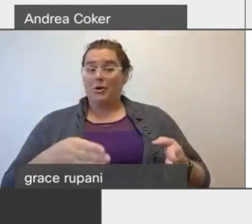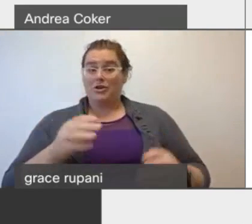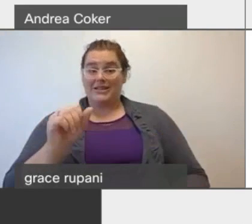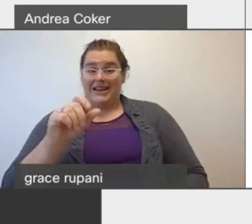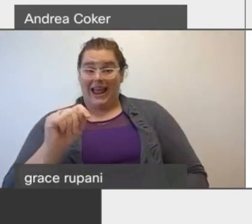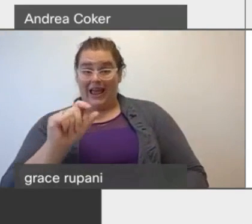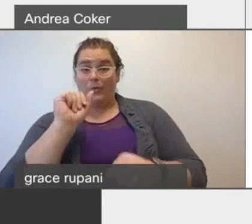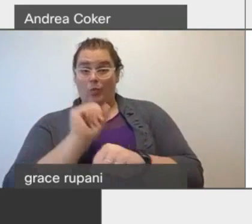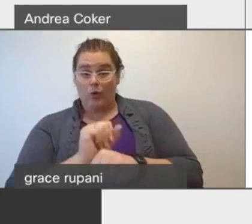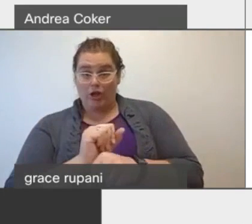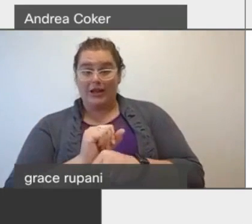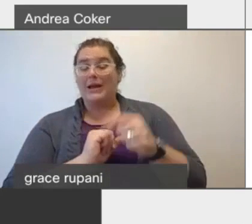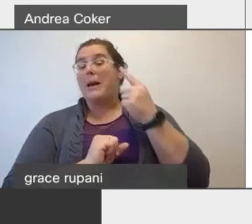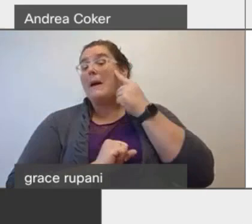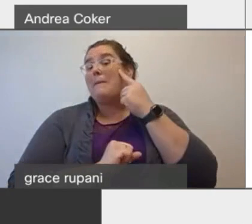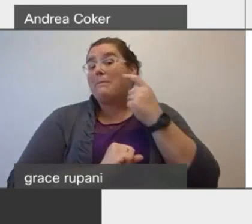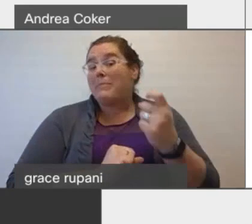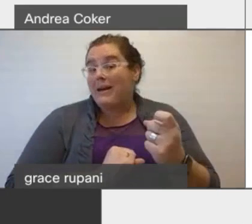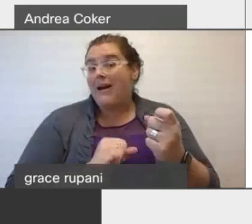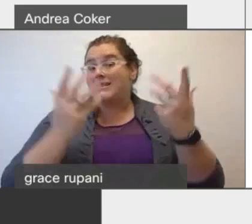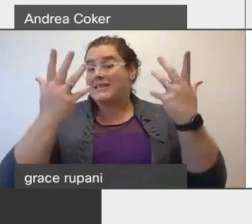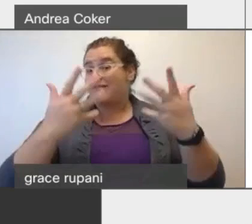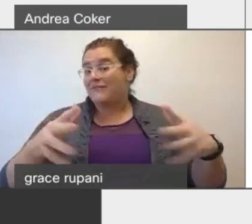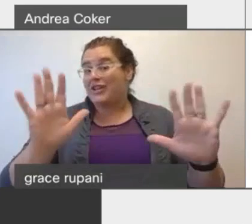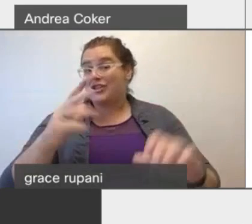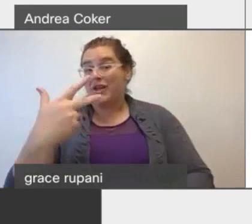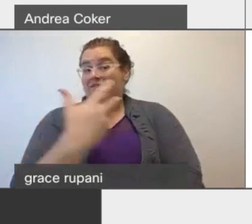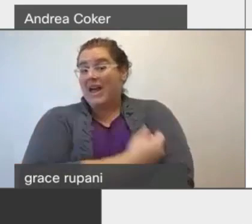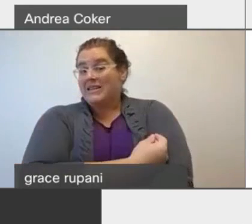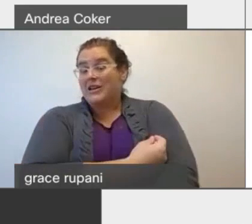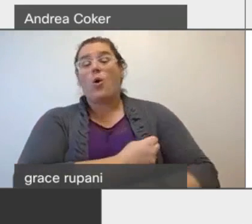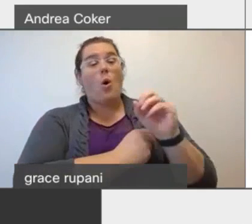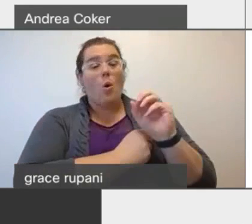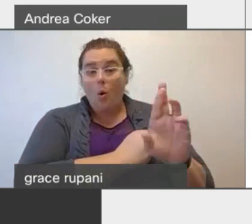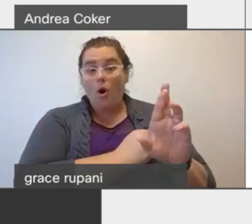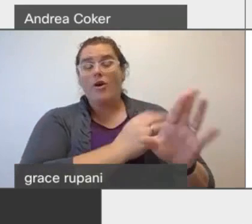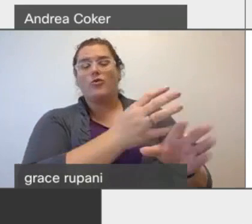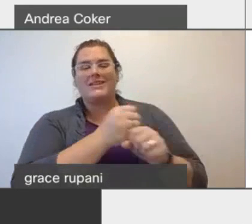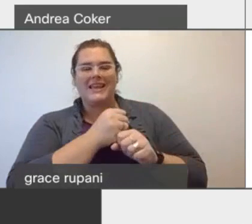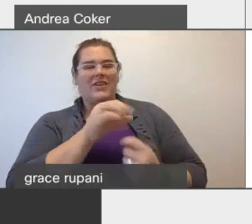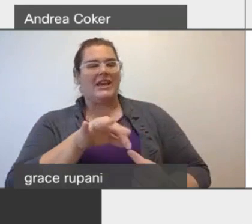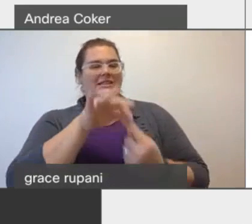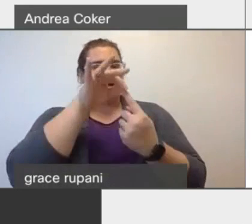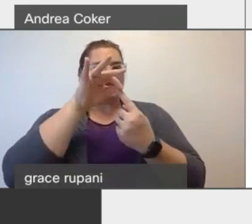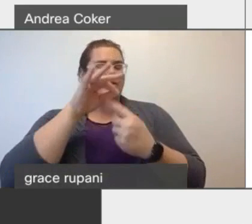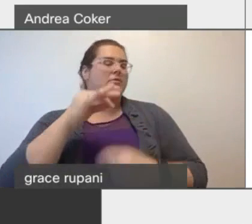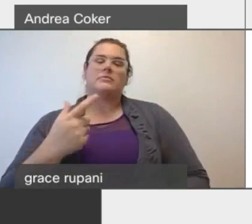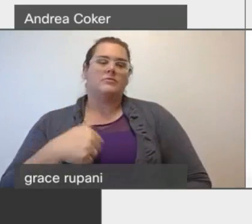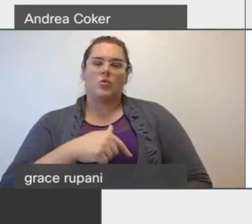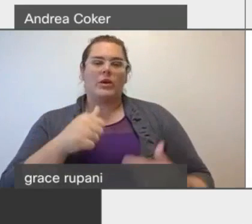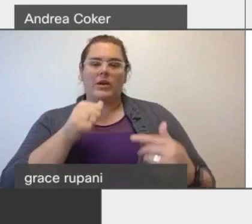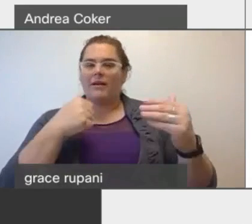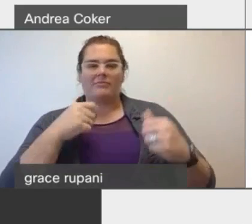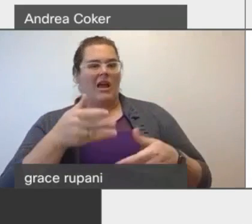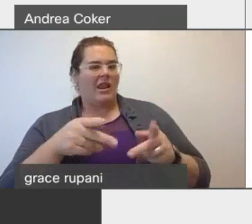fully vaccinated or because they've received an exemption. So we could have a person who has a health reason